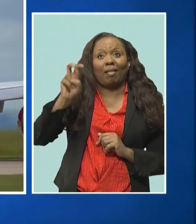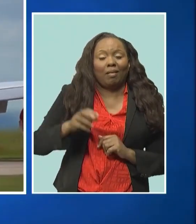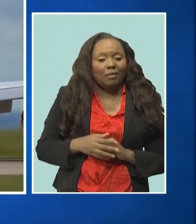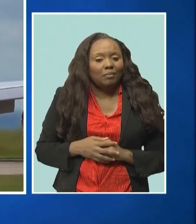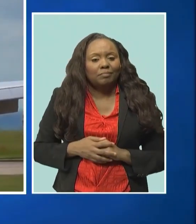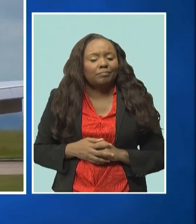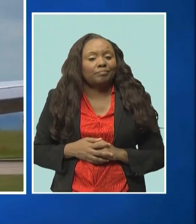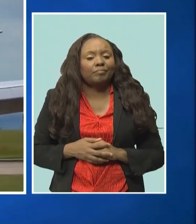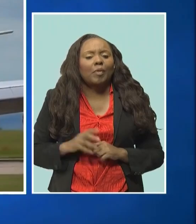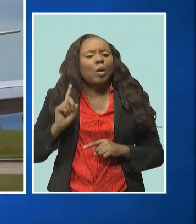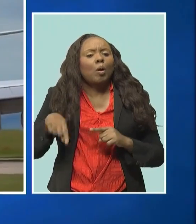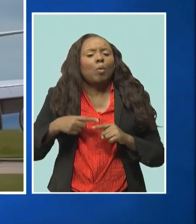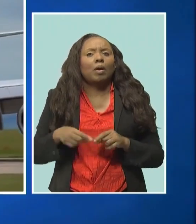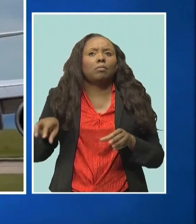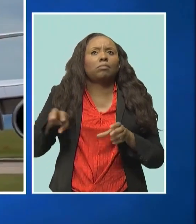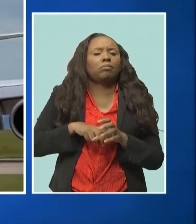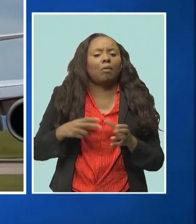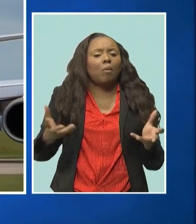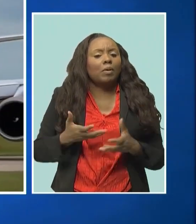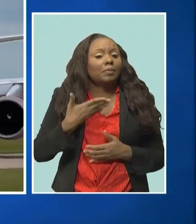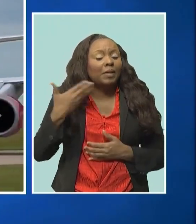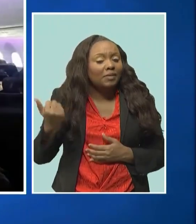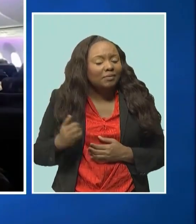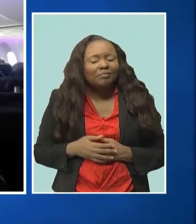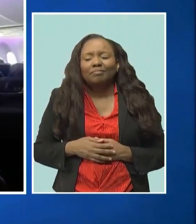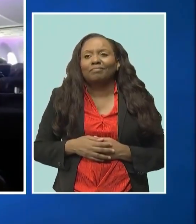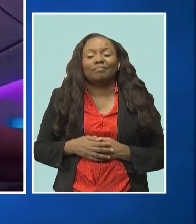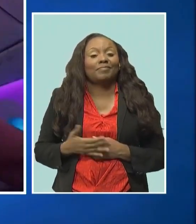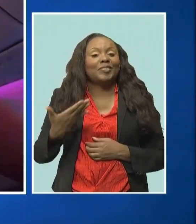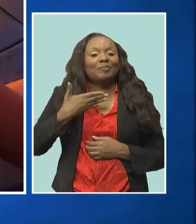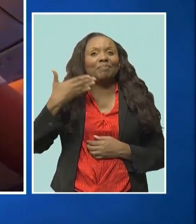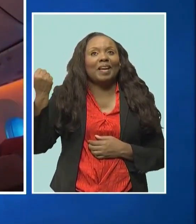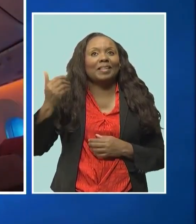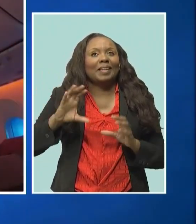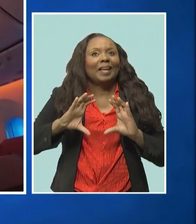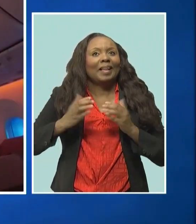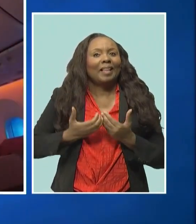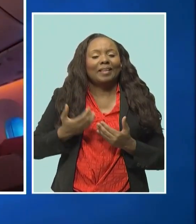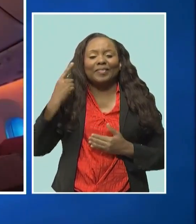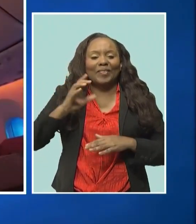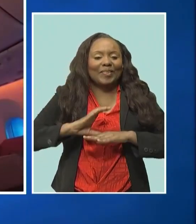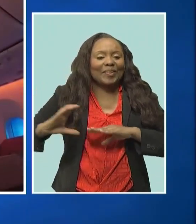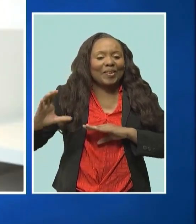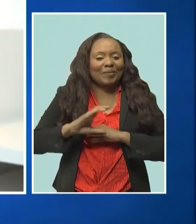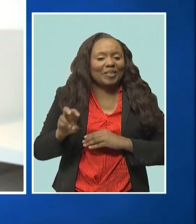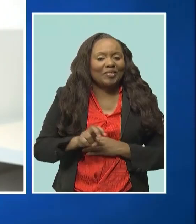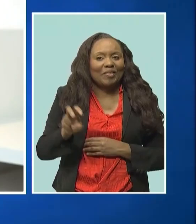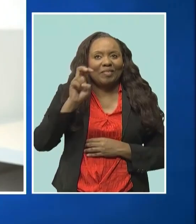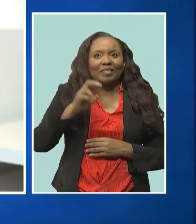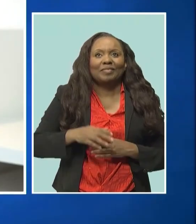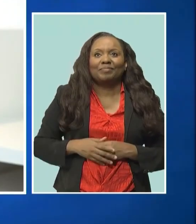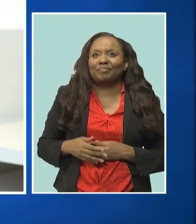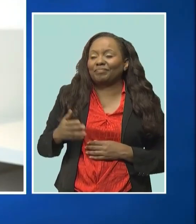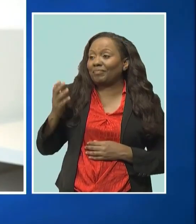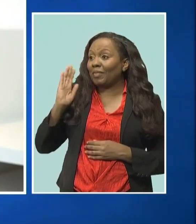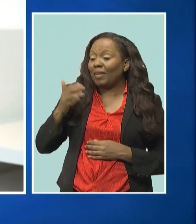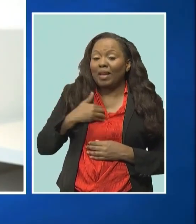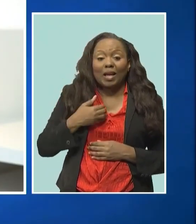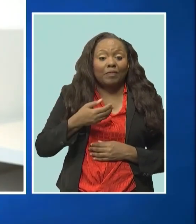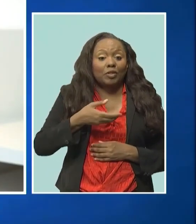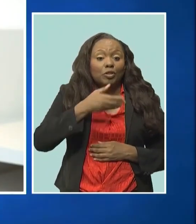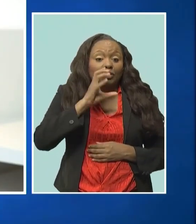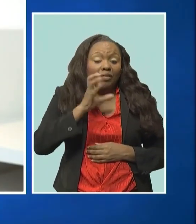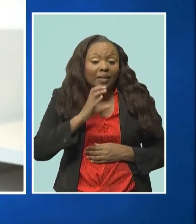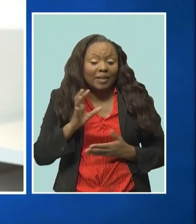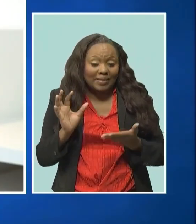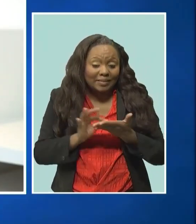board, she says the best-in-class experience for domestic Caribbean travel. You're going to get a drink and a snack when you get